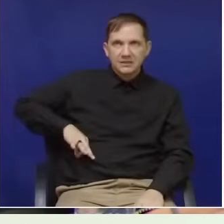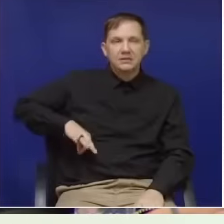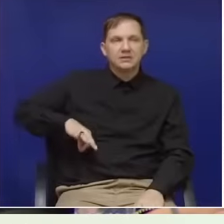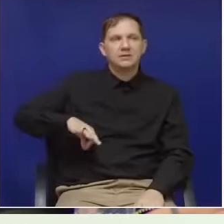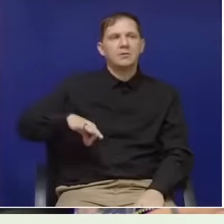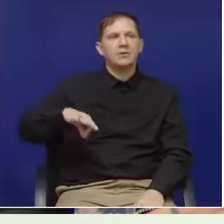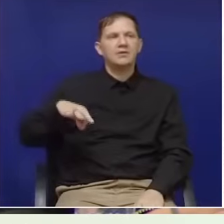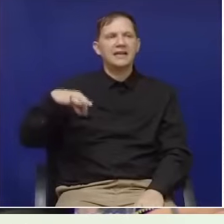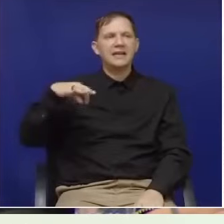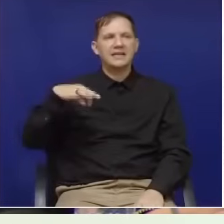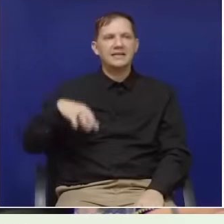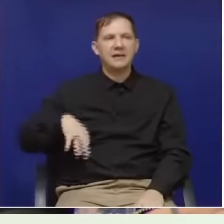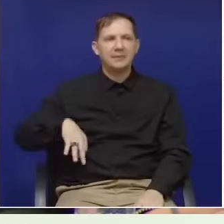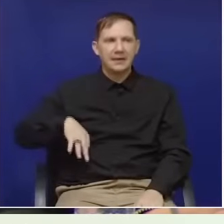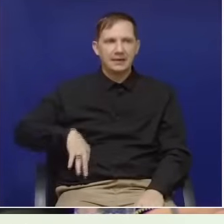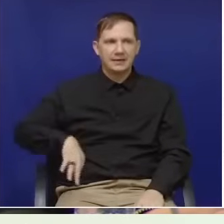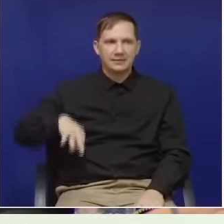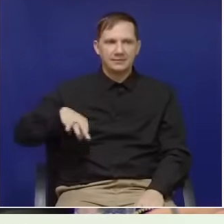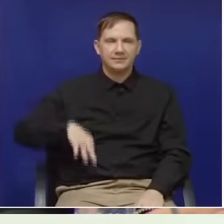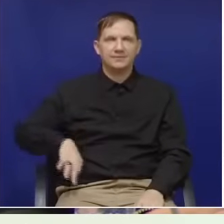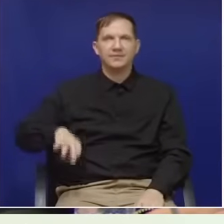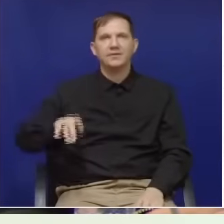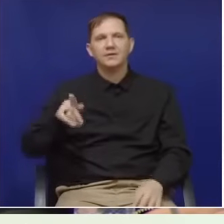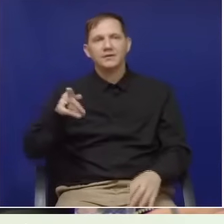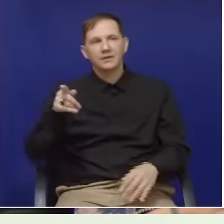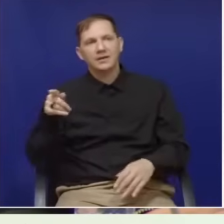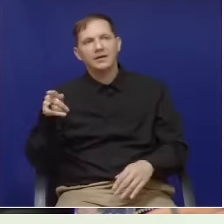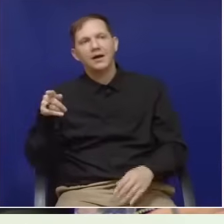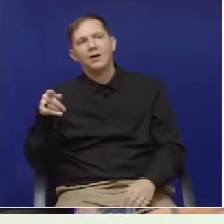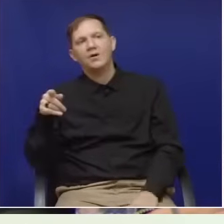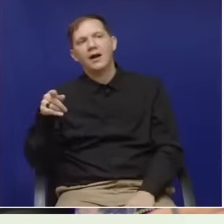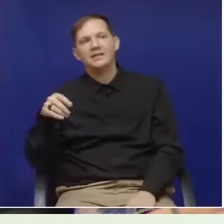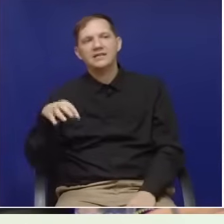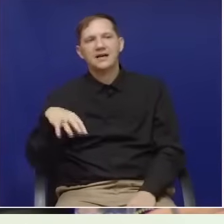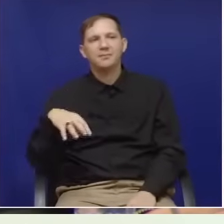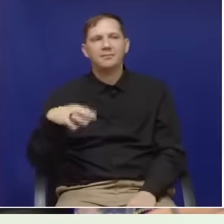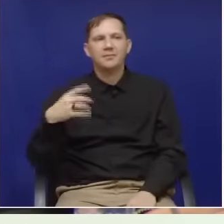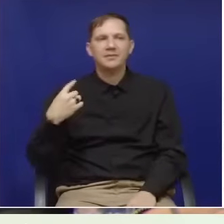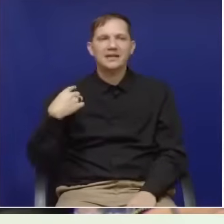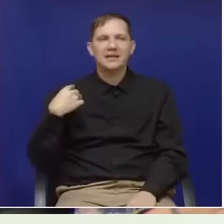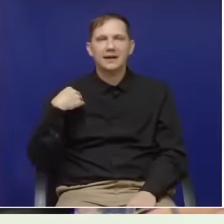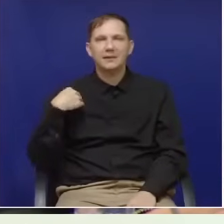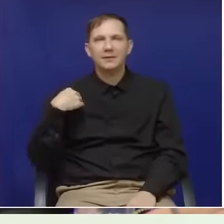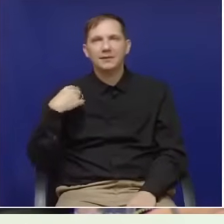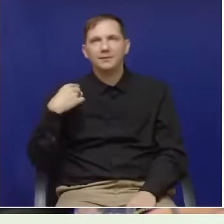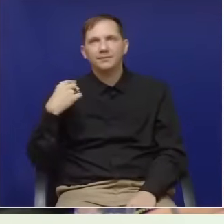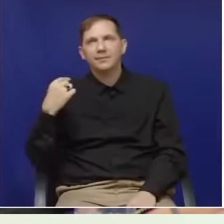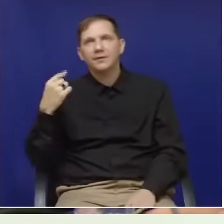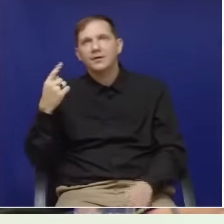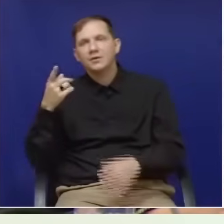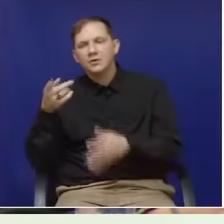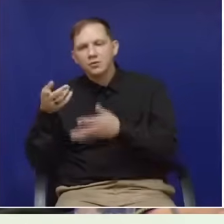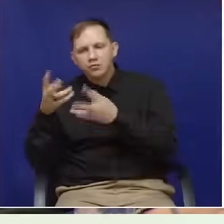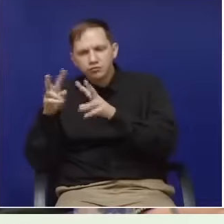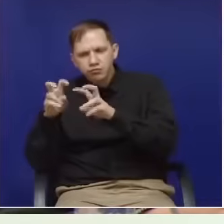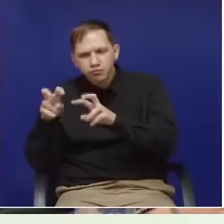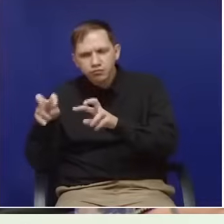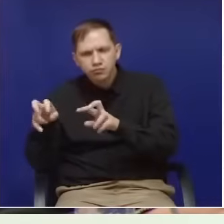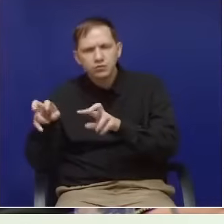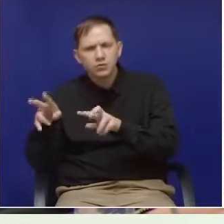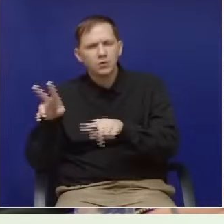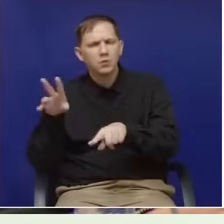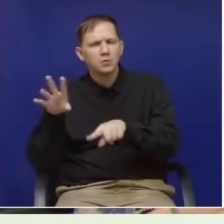question is whether the department has made a submission advocating in particular for